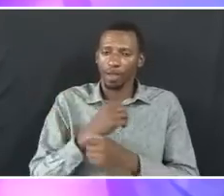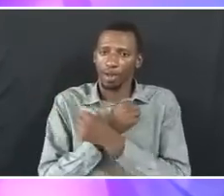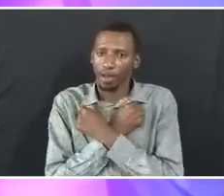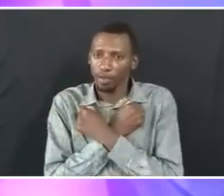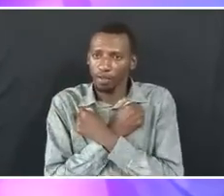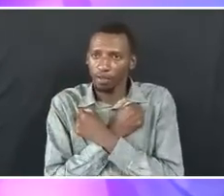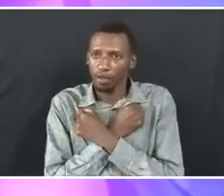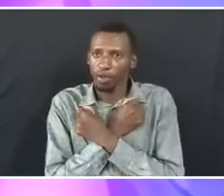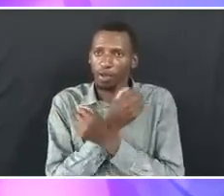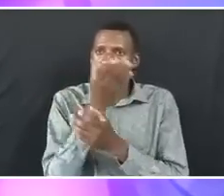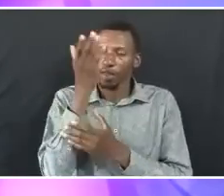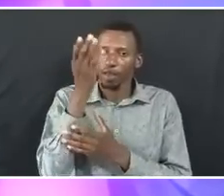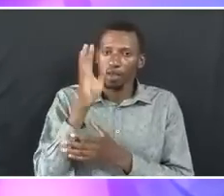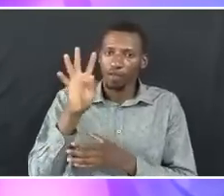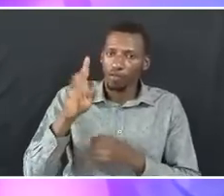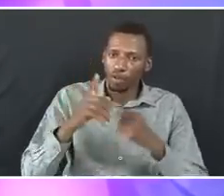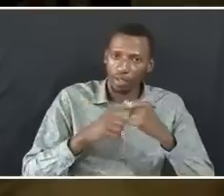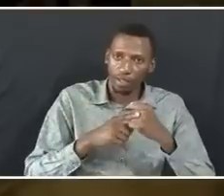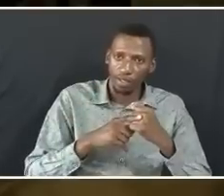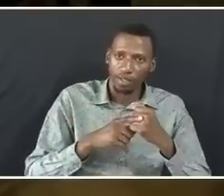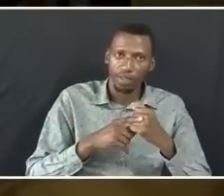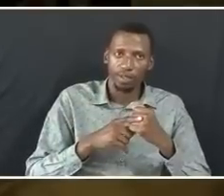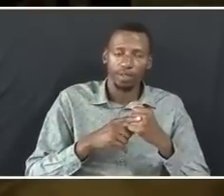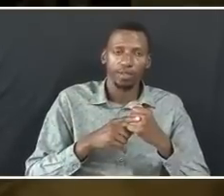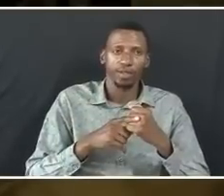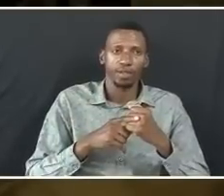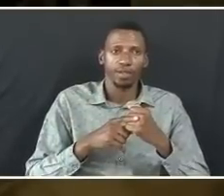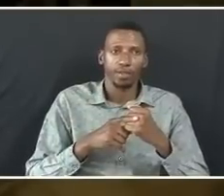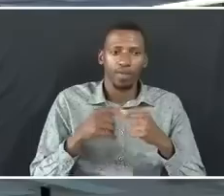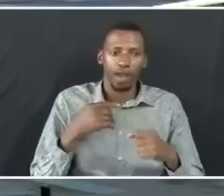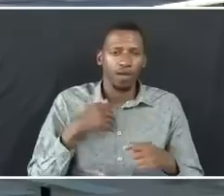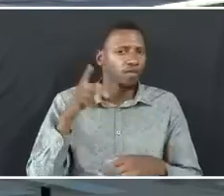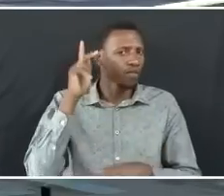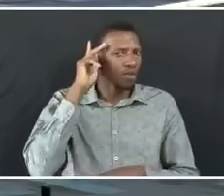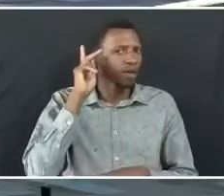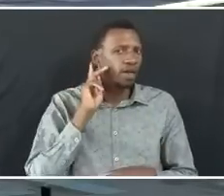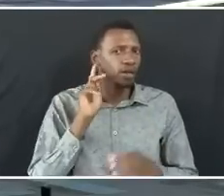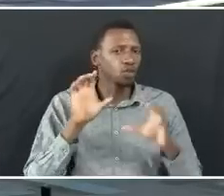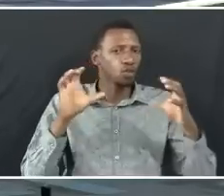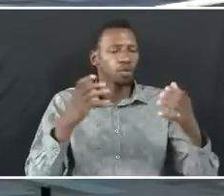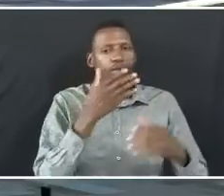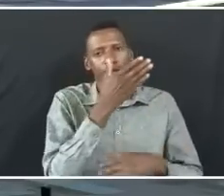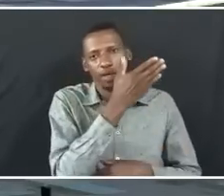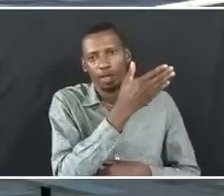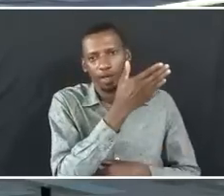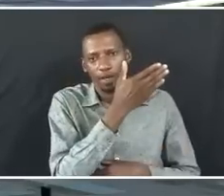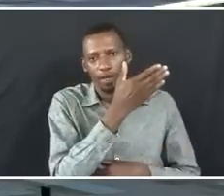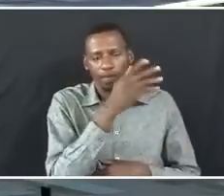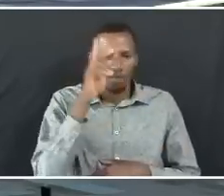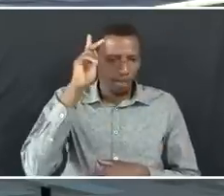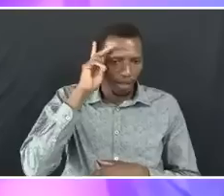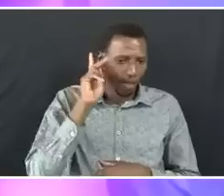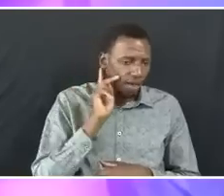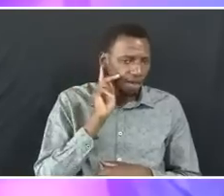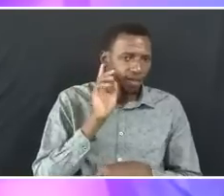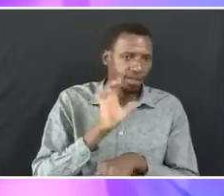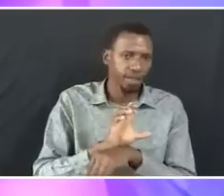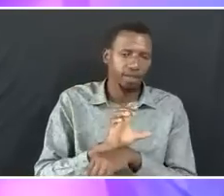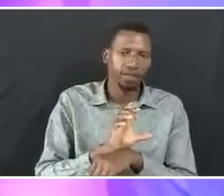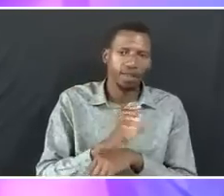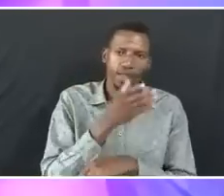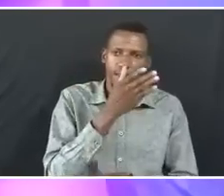Ongwaro. Cho. Nilisikia ingine inaitwa Karen Community. Karengat. Ikishinda